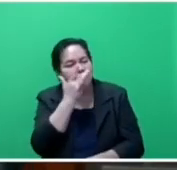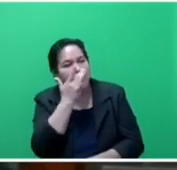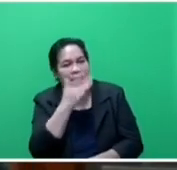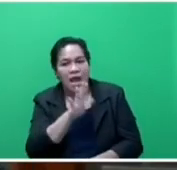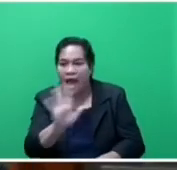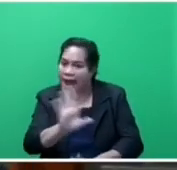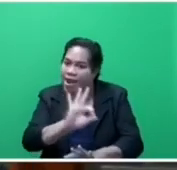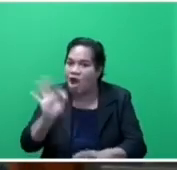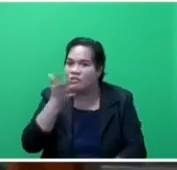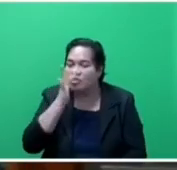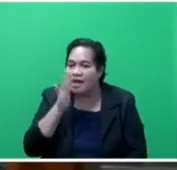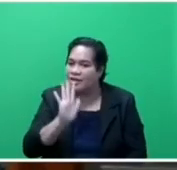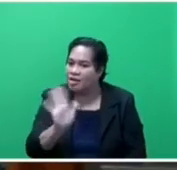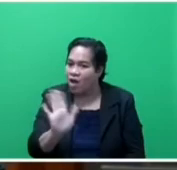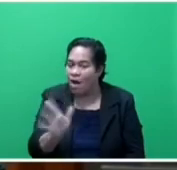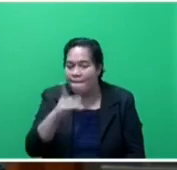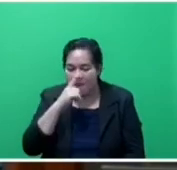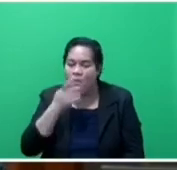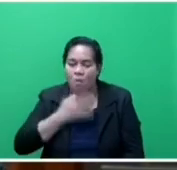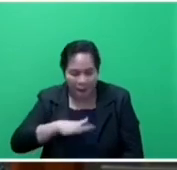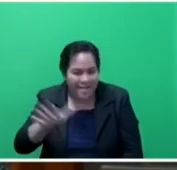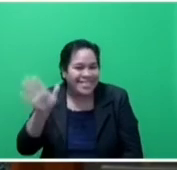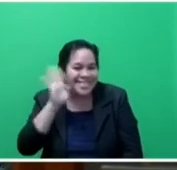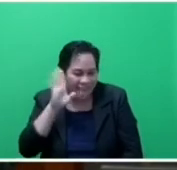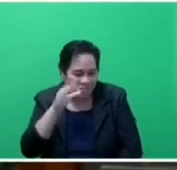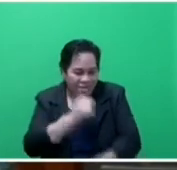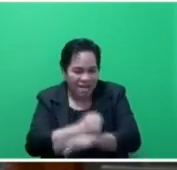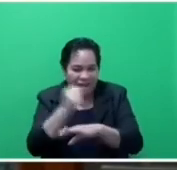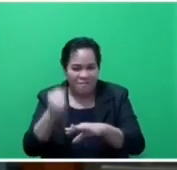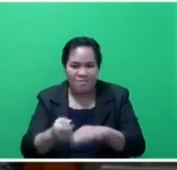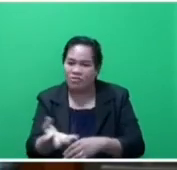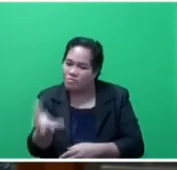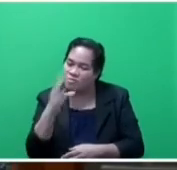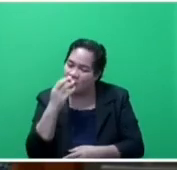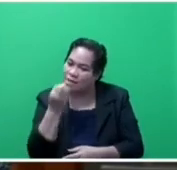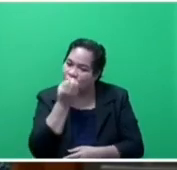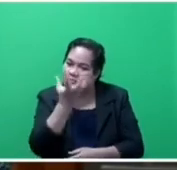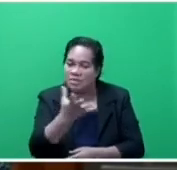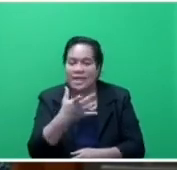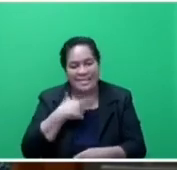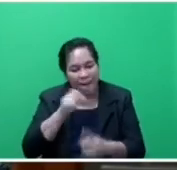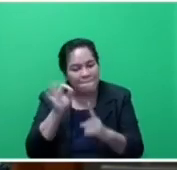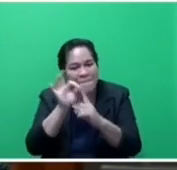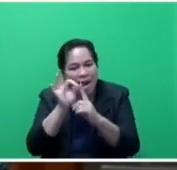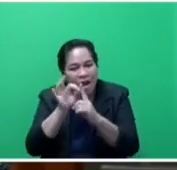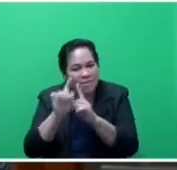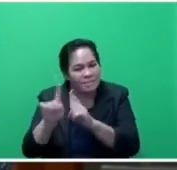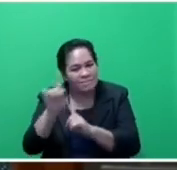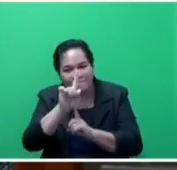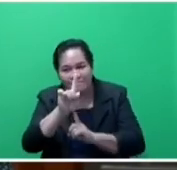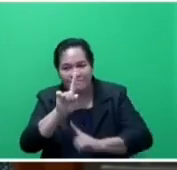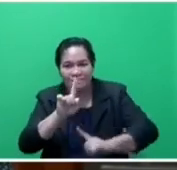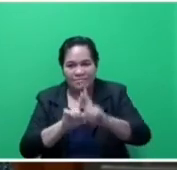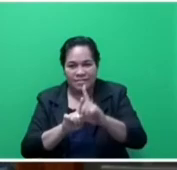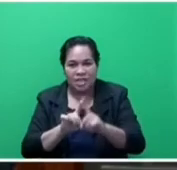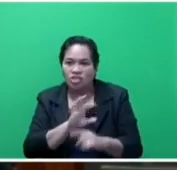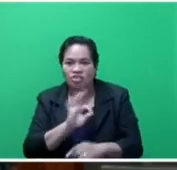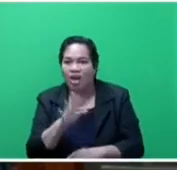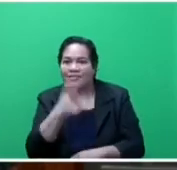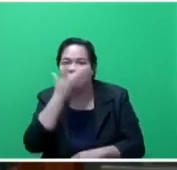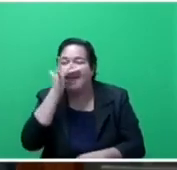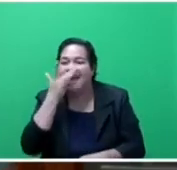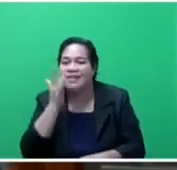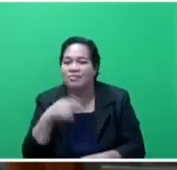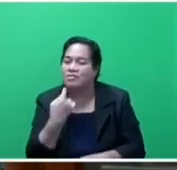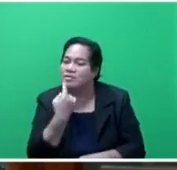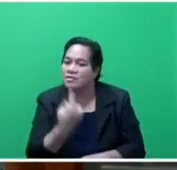is what our people want to hear from the government side. This is what's priority to them. It is not childish. You